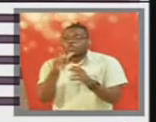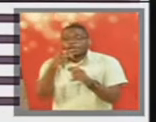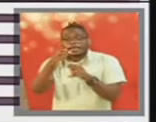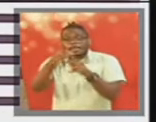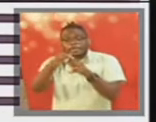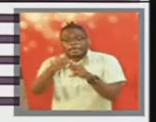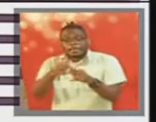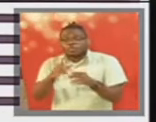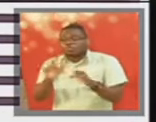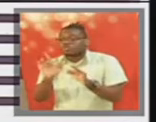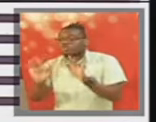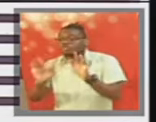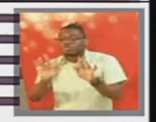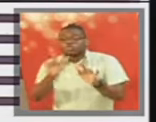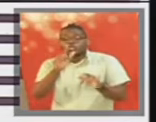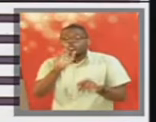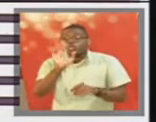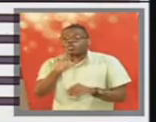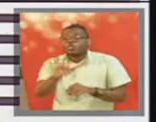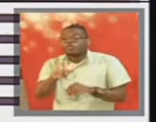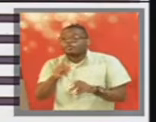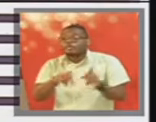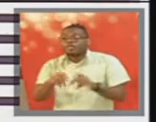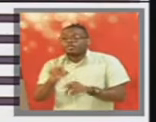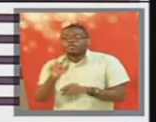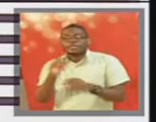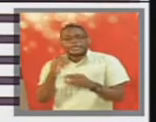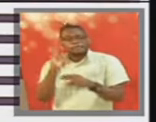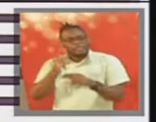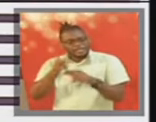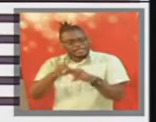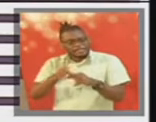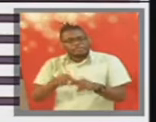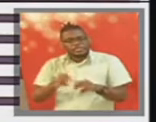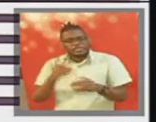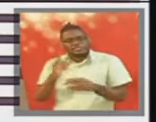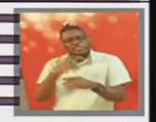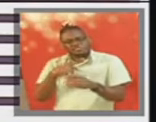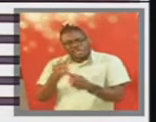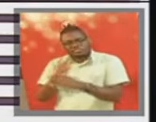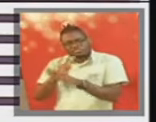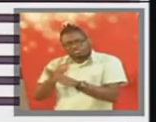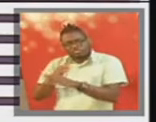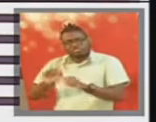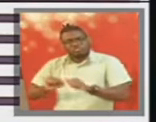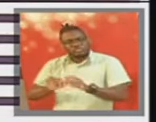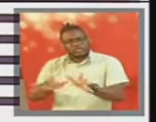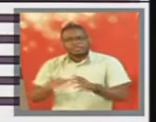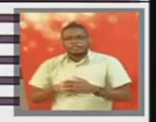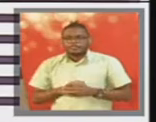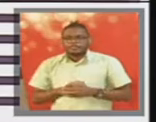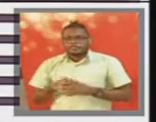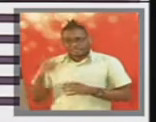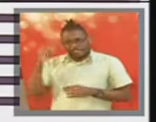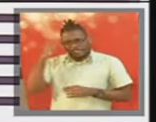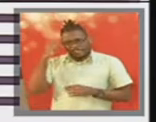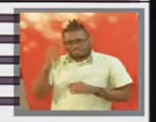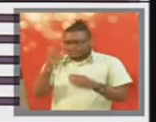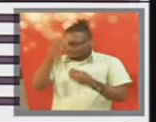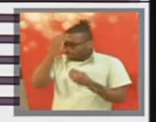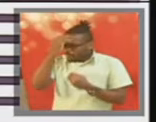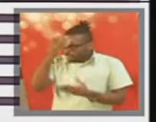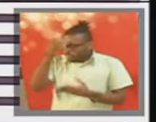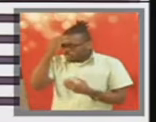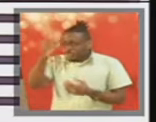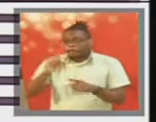spread from the known cases, and for that reason it is still actively done. It is not just for statistical purposes. So thank you for the